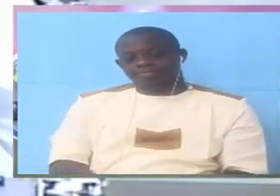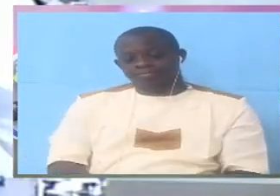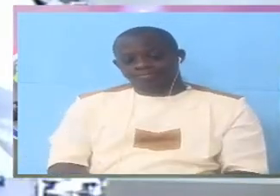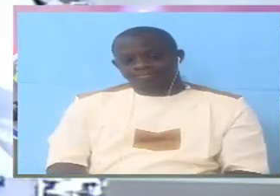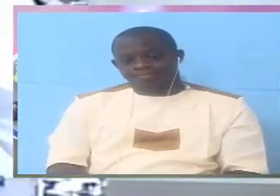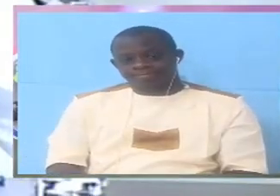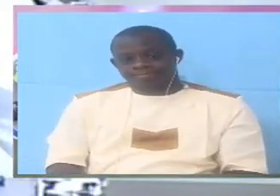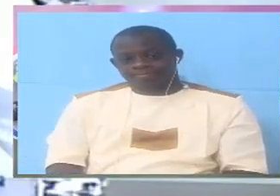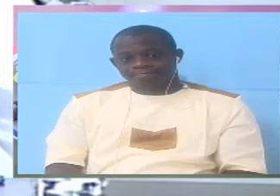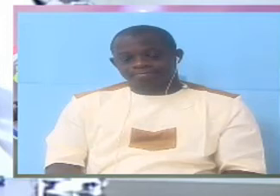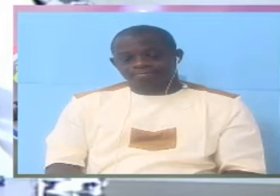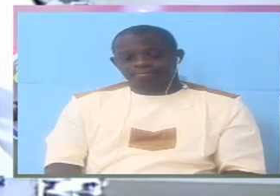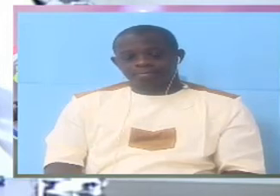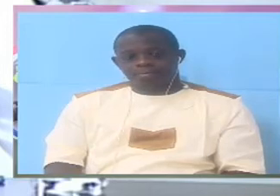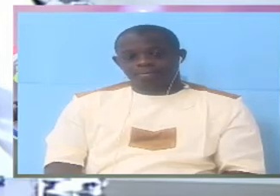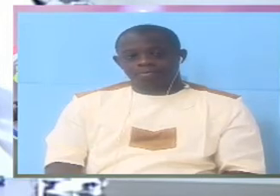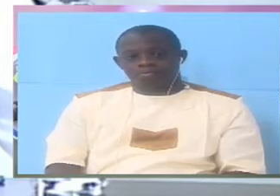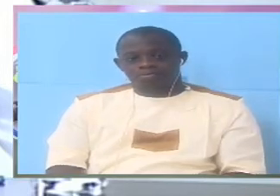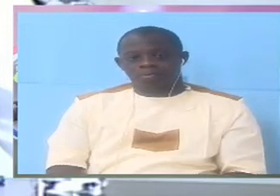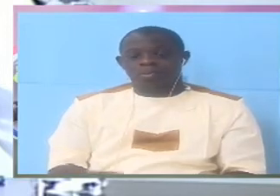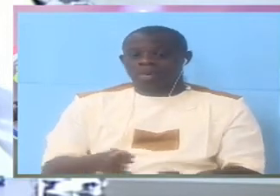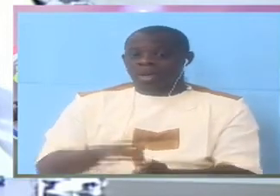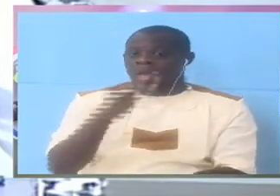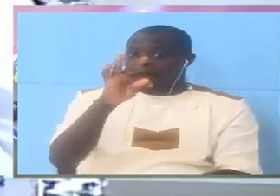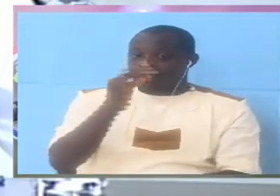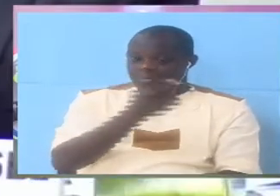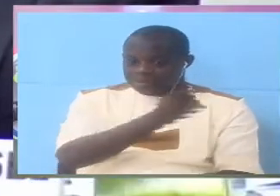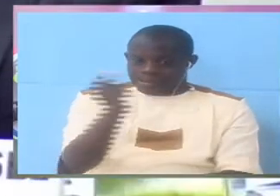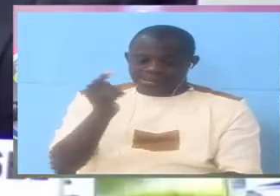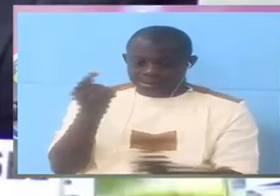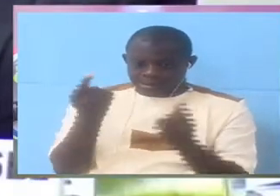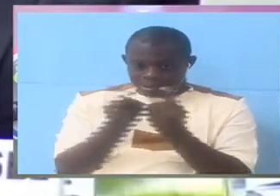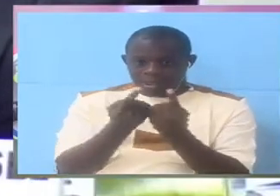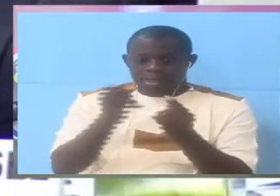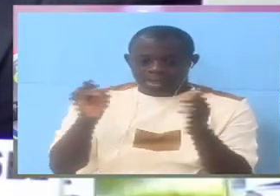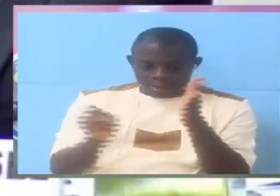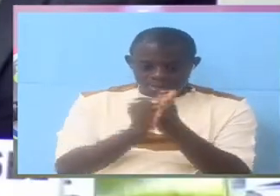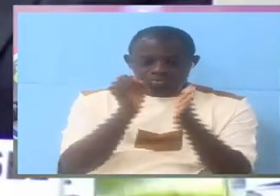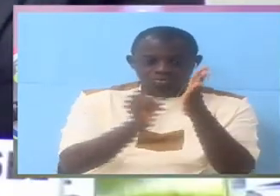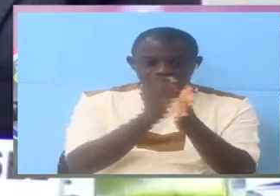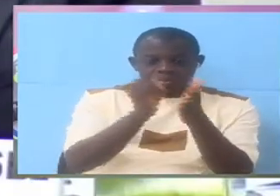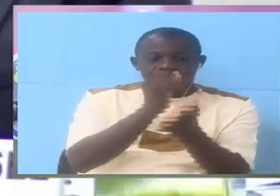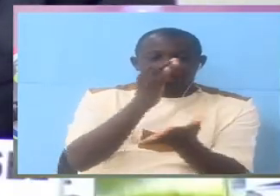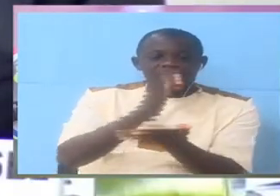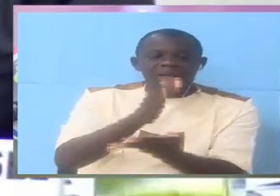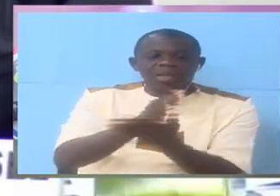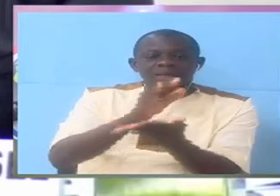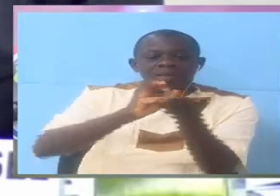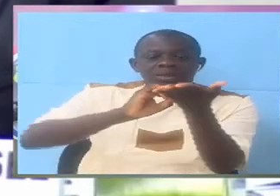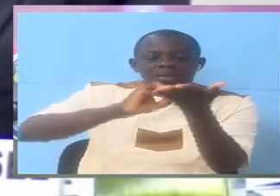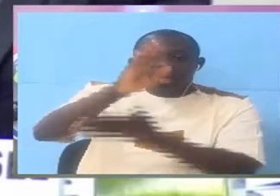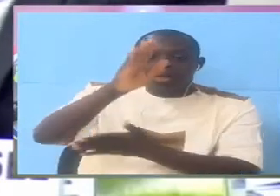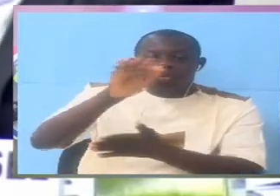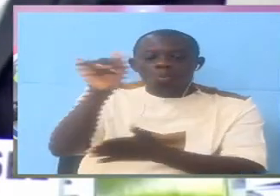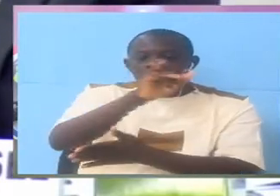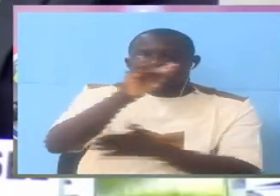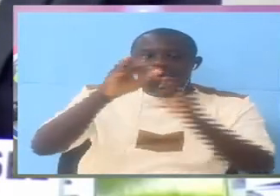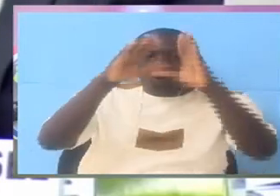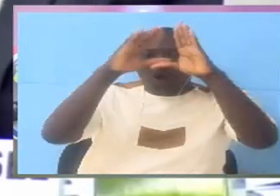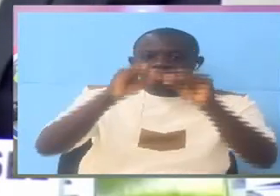If these matters were to be investigated, which department would they be sent? If they were to